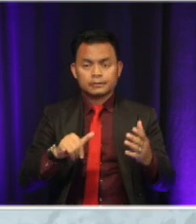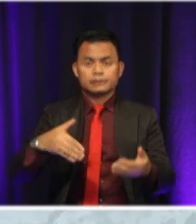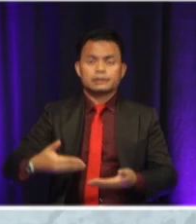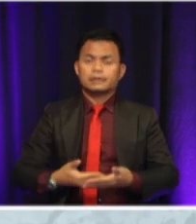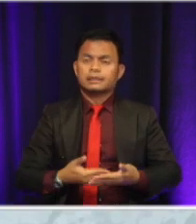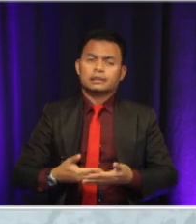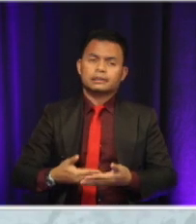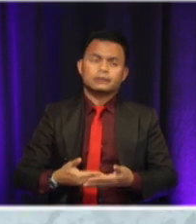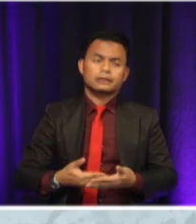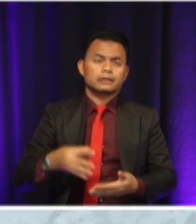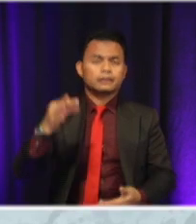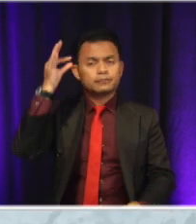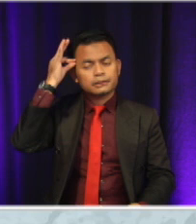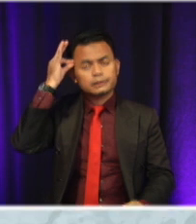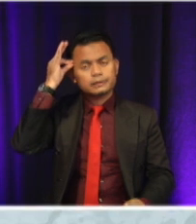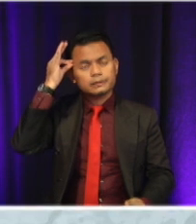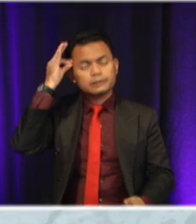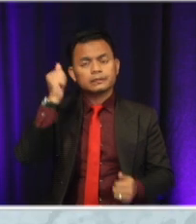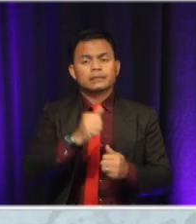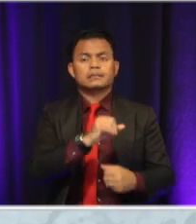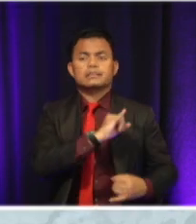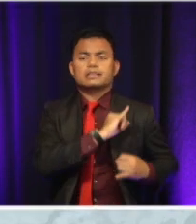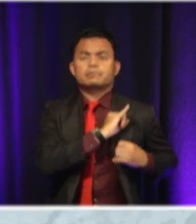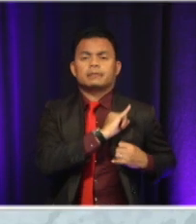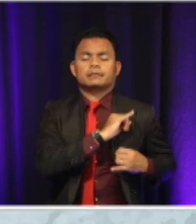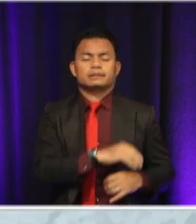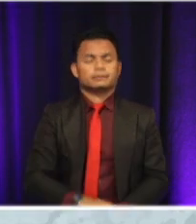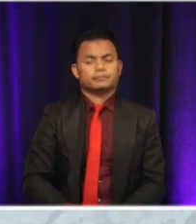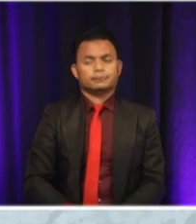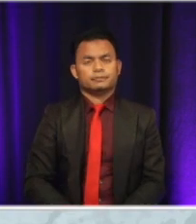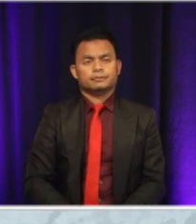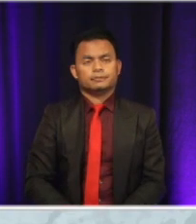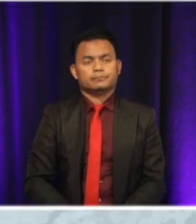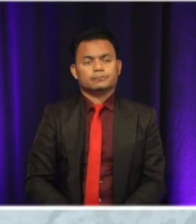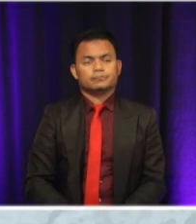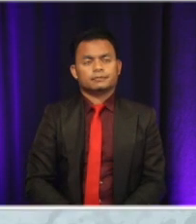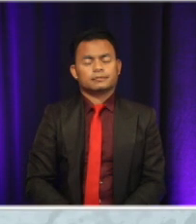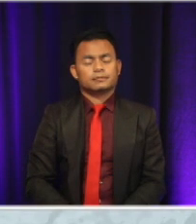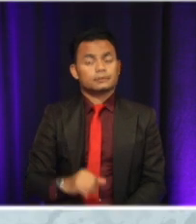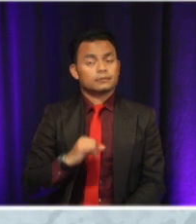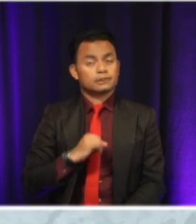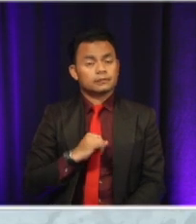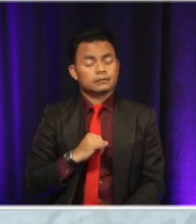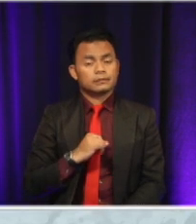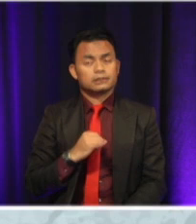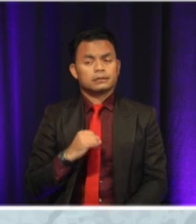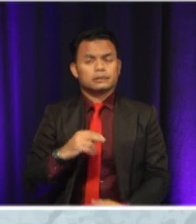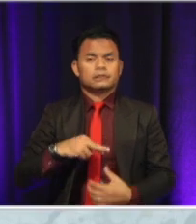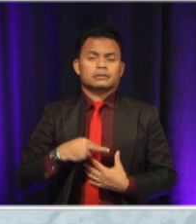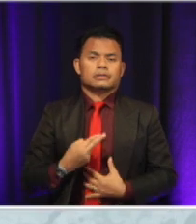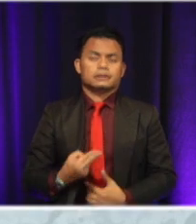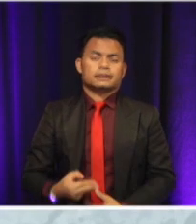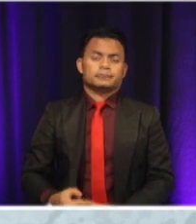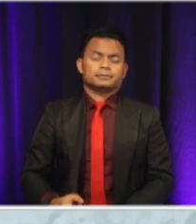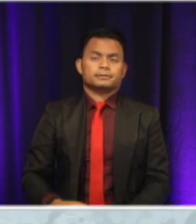this point in the play? So similarity is rather clear, I think. The focus would be on